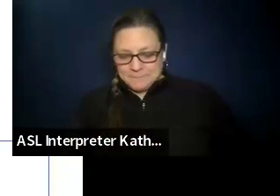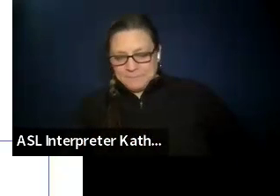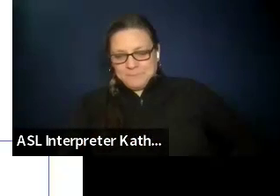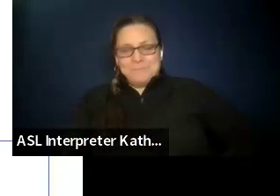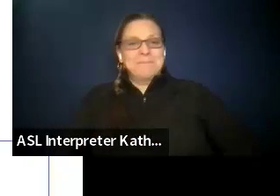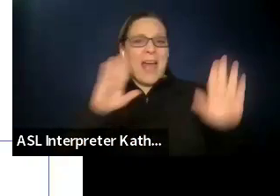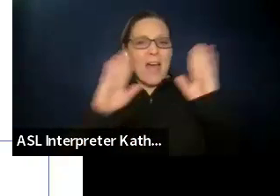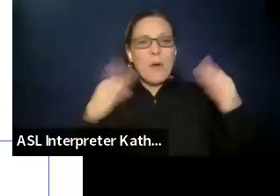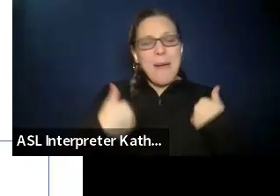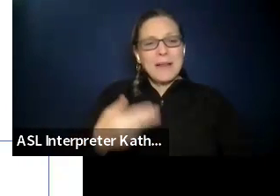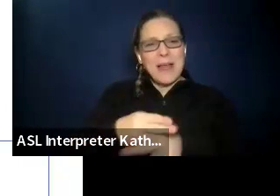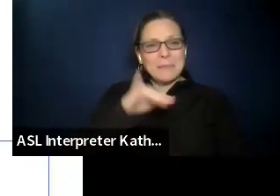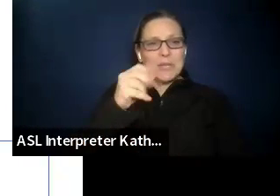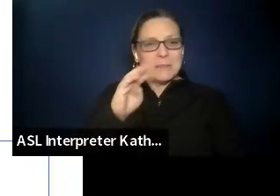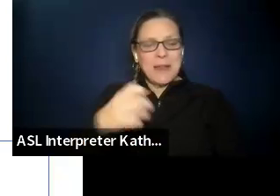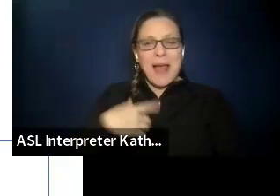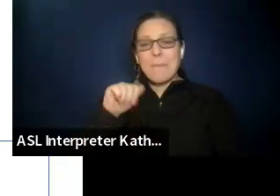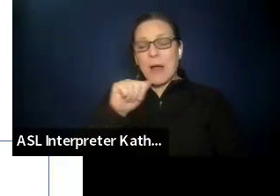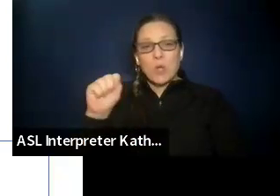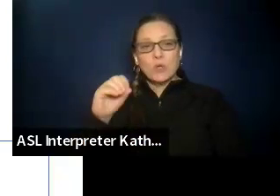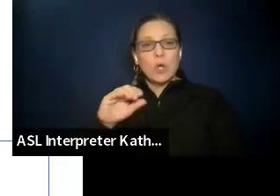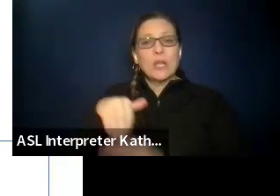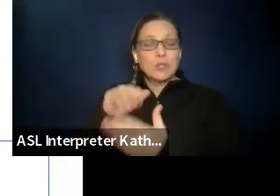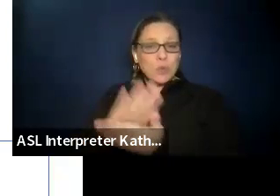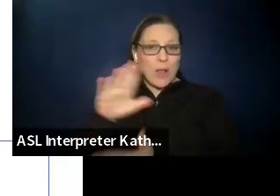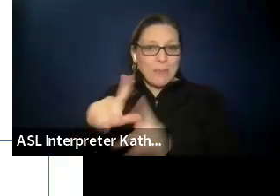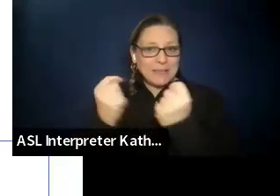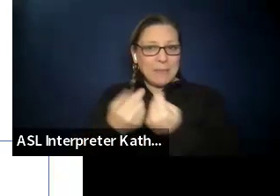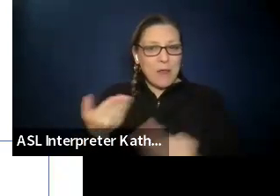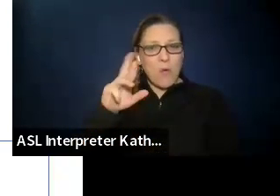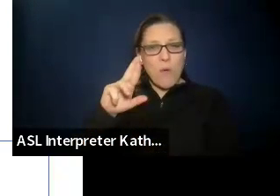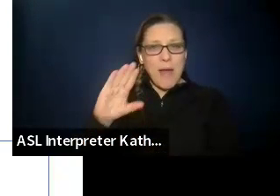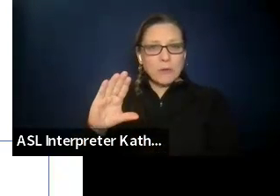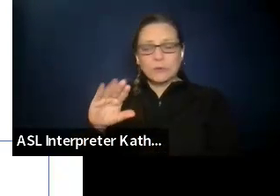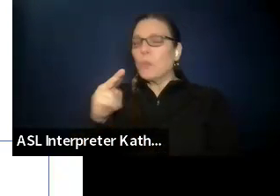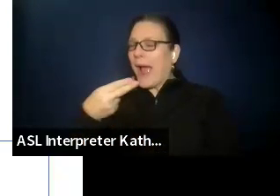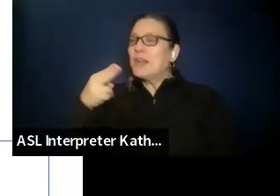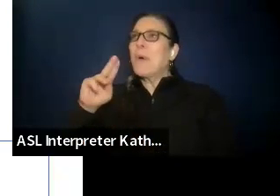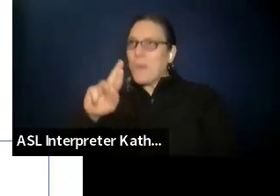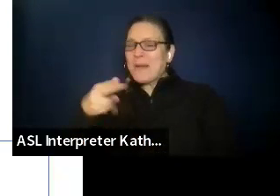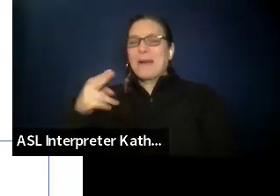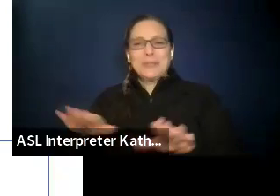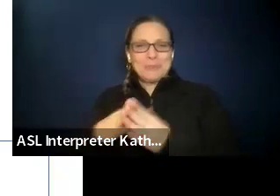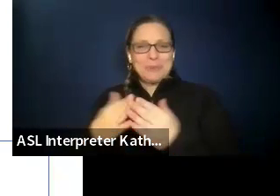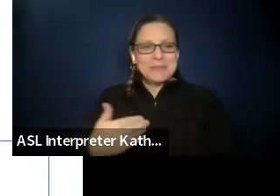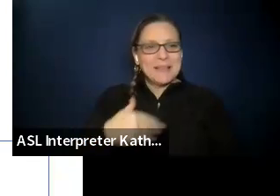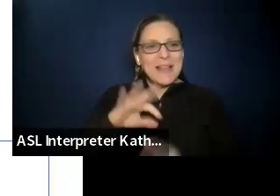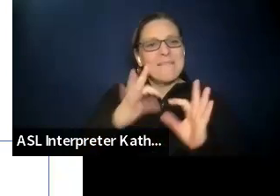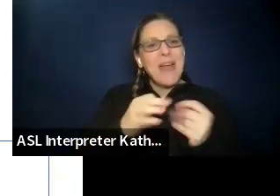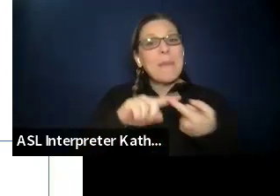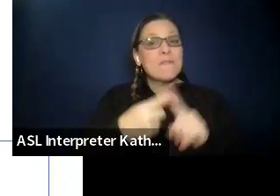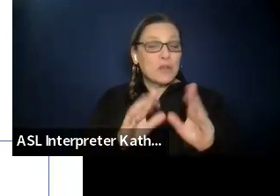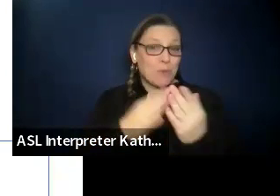Hi everyone, my name is Jasmine, and I'm an associate in the school and library team at Random House Children's Books, and I have a few family and friendship books for